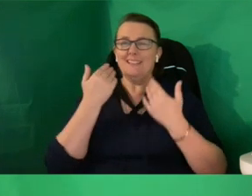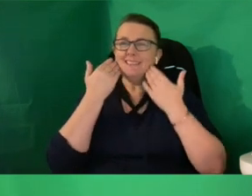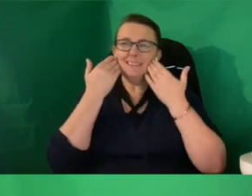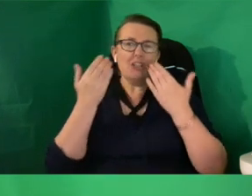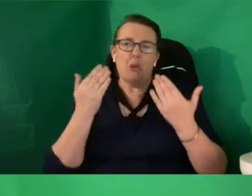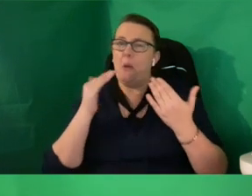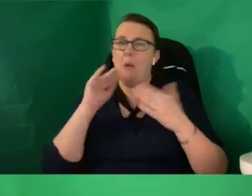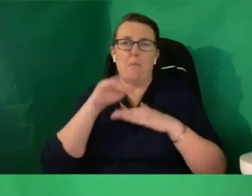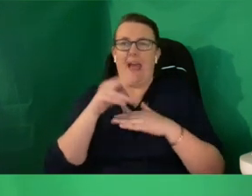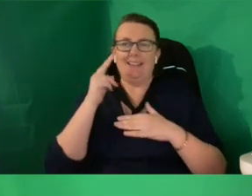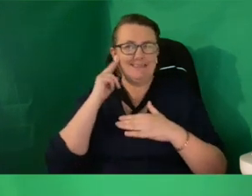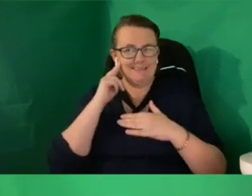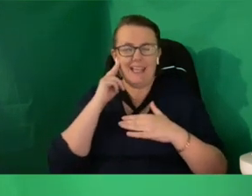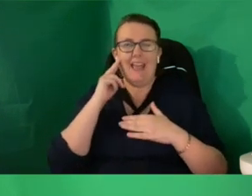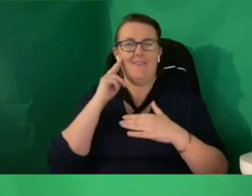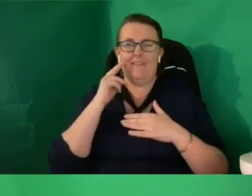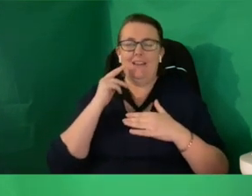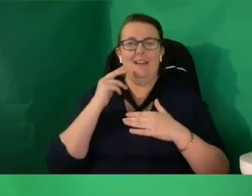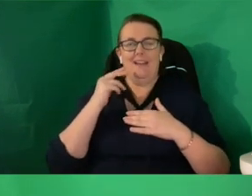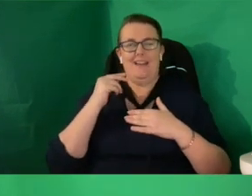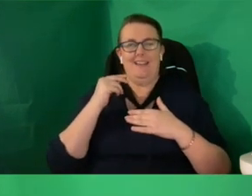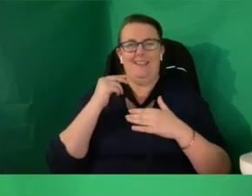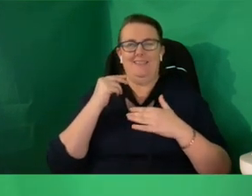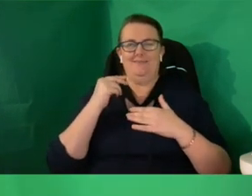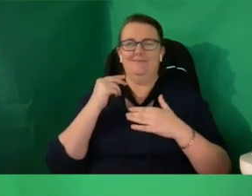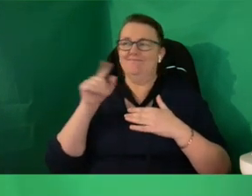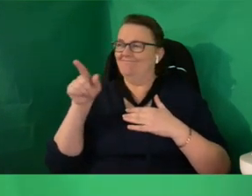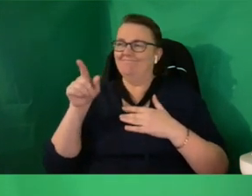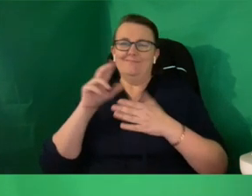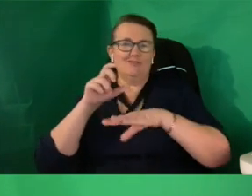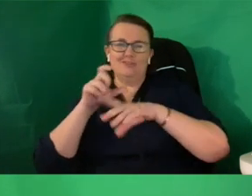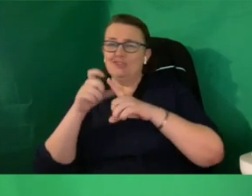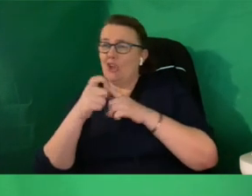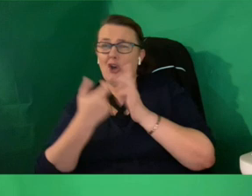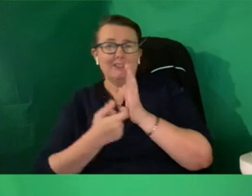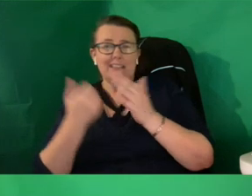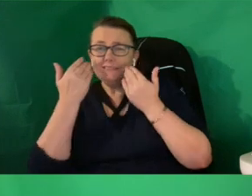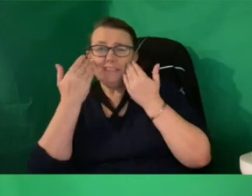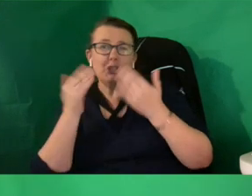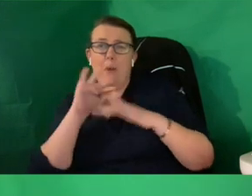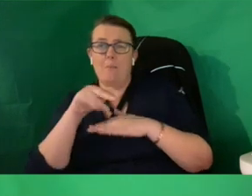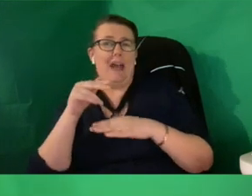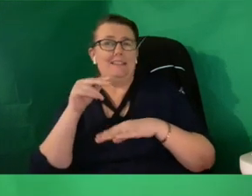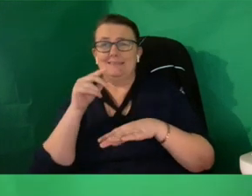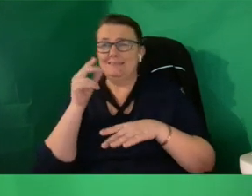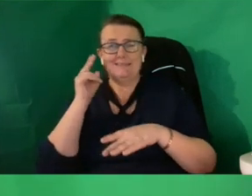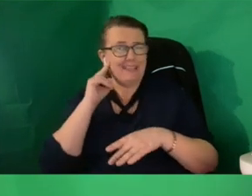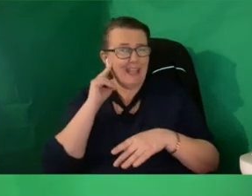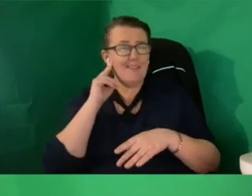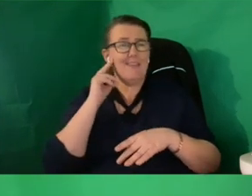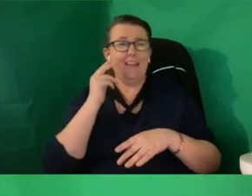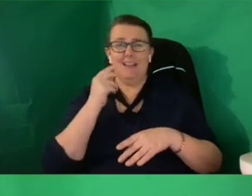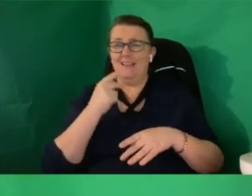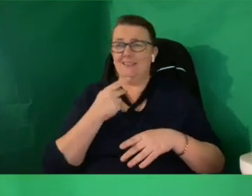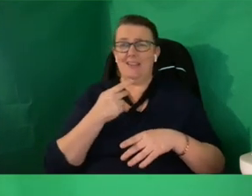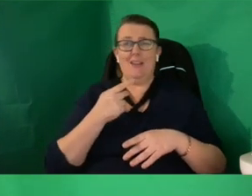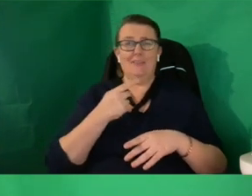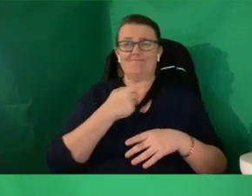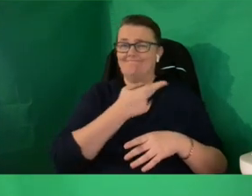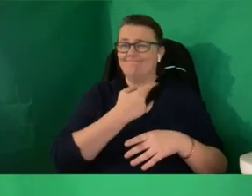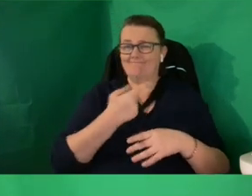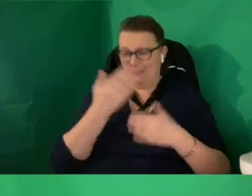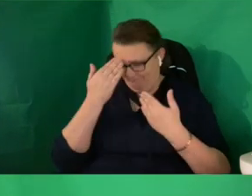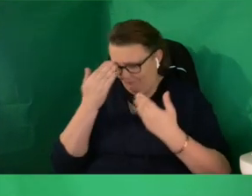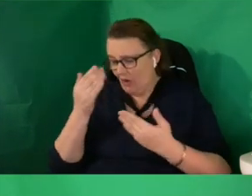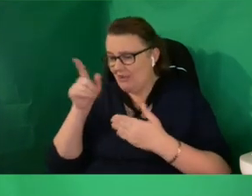of a deaf child, and we trustingly believed our doctor, and he